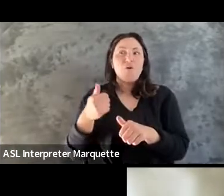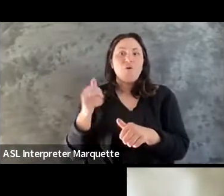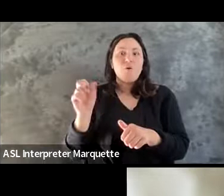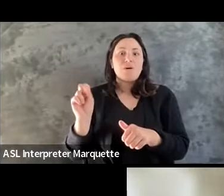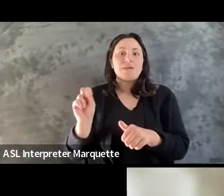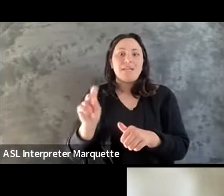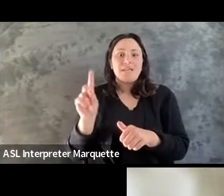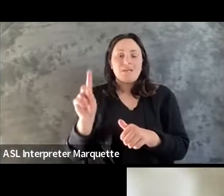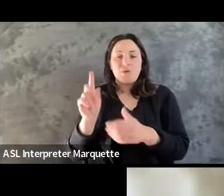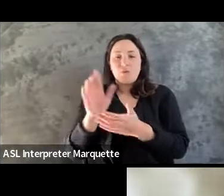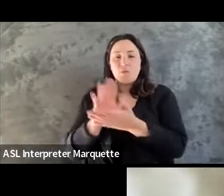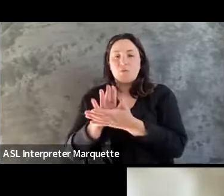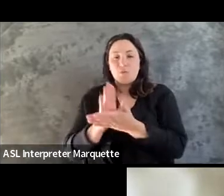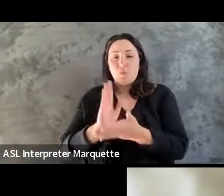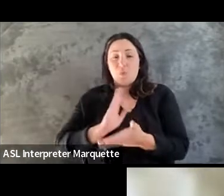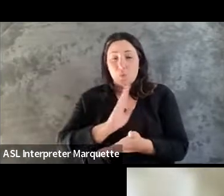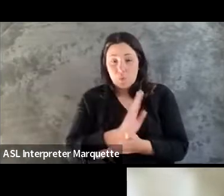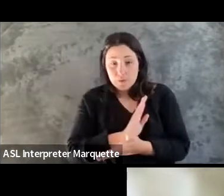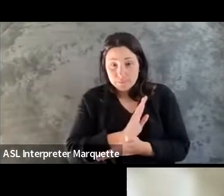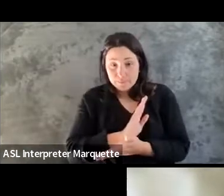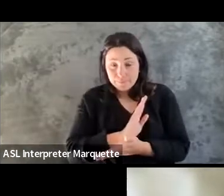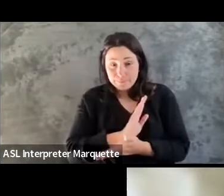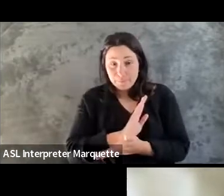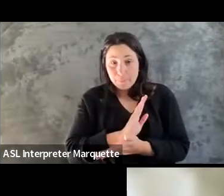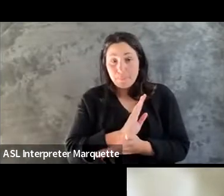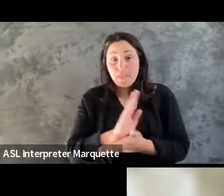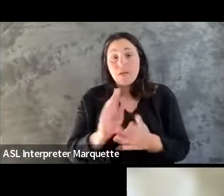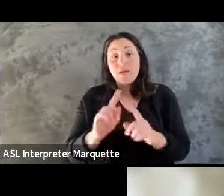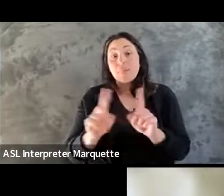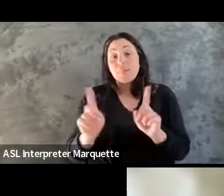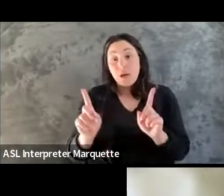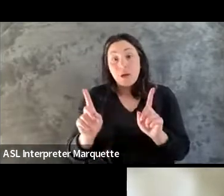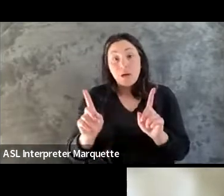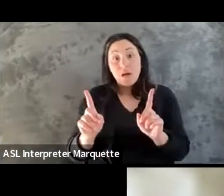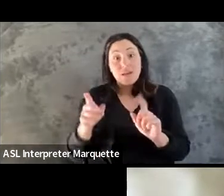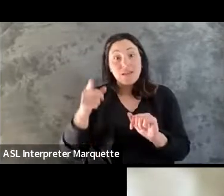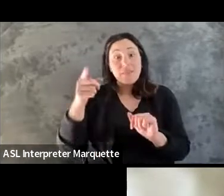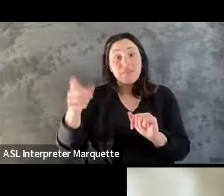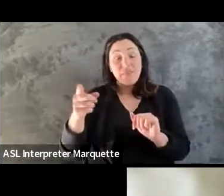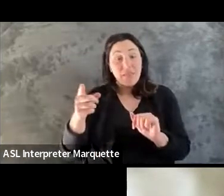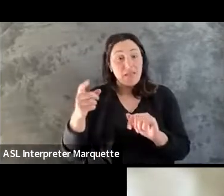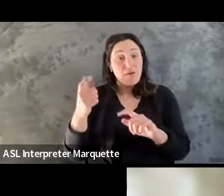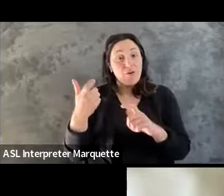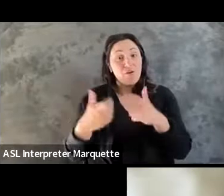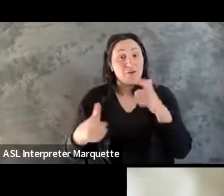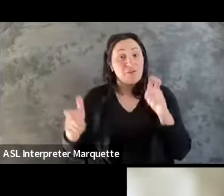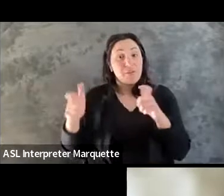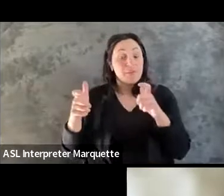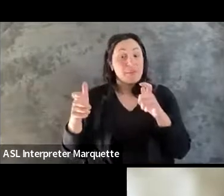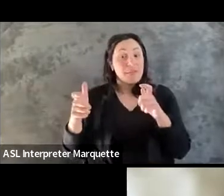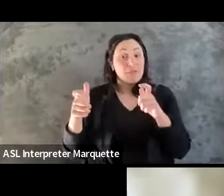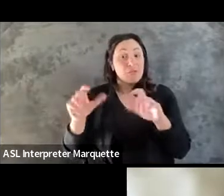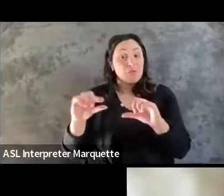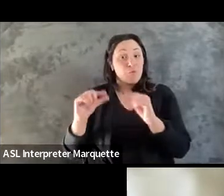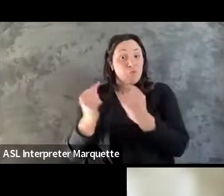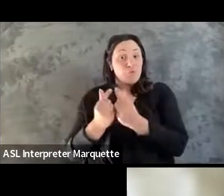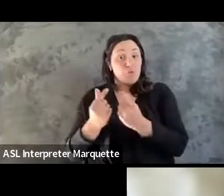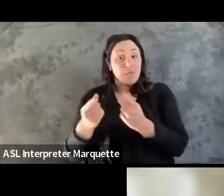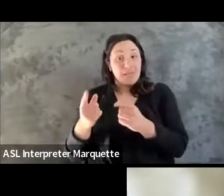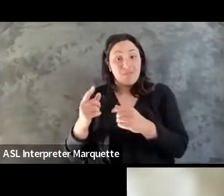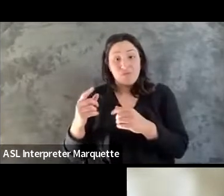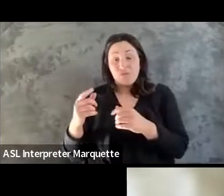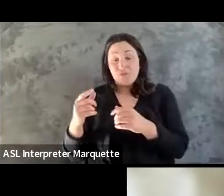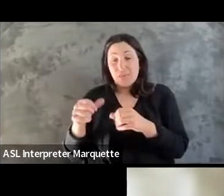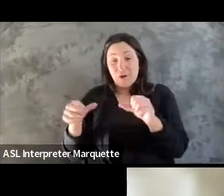School Board. That having been said, they are definitely the biggest player in the region. And we realize that many of our families